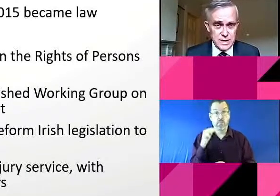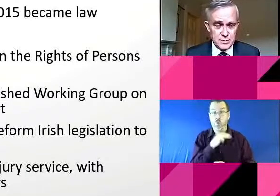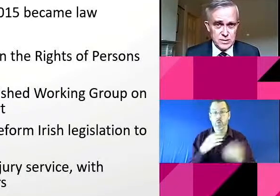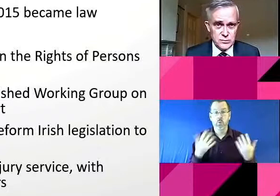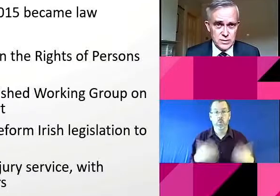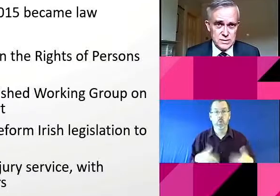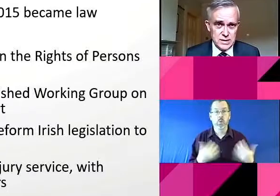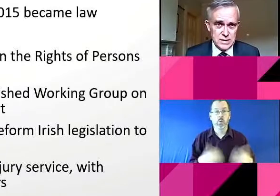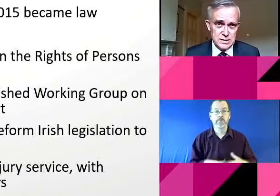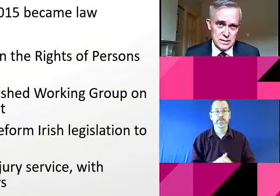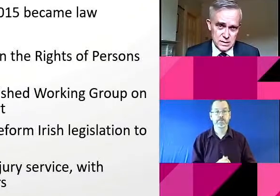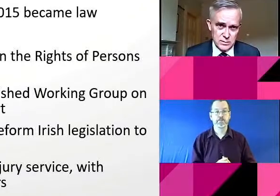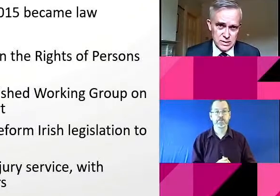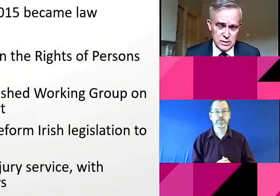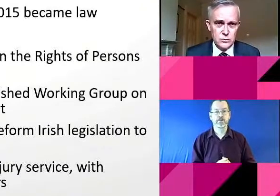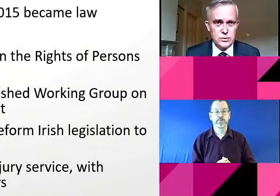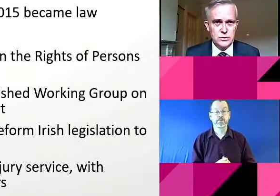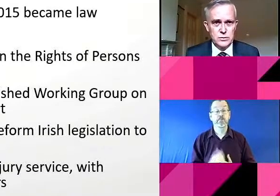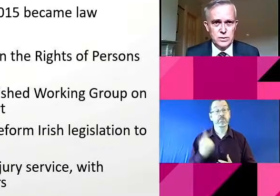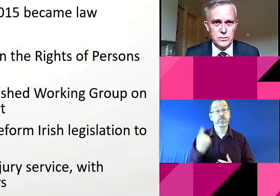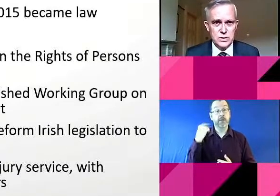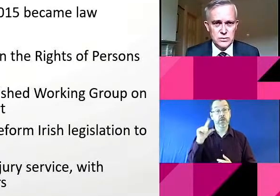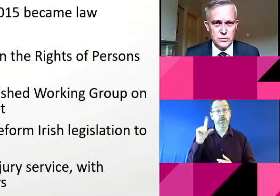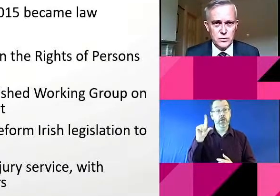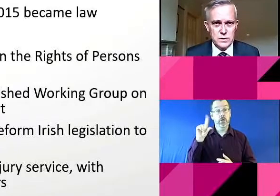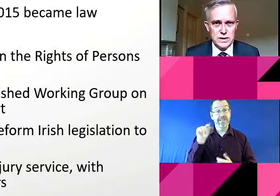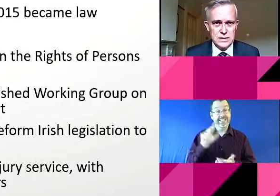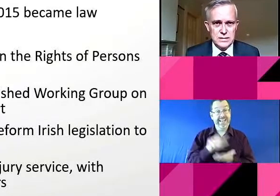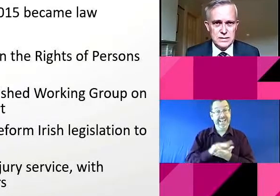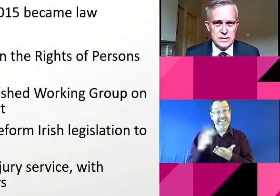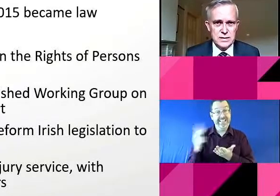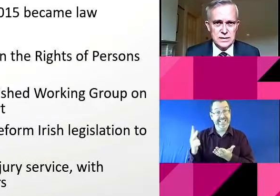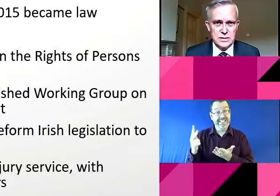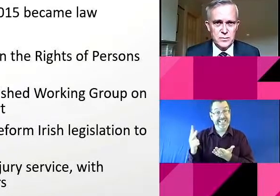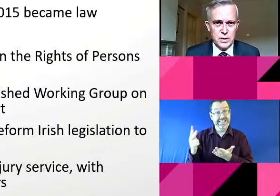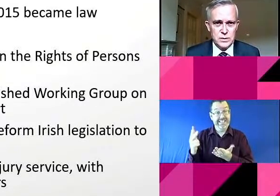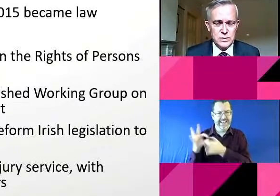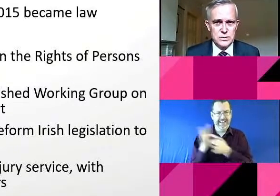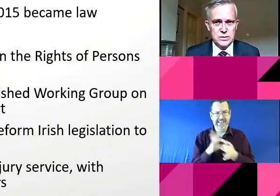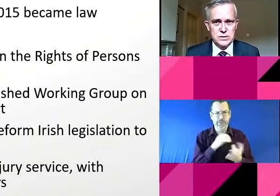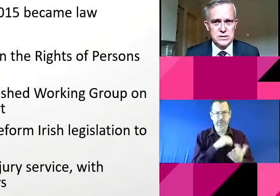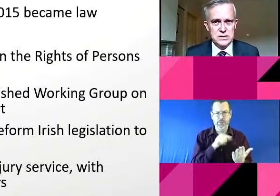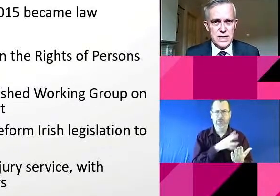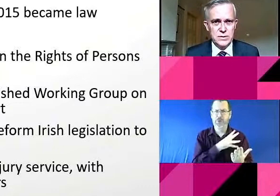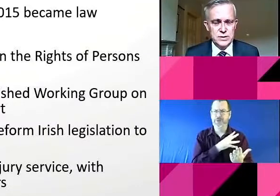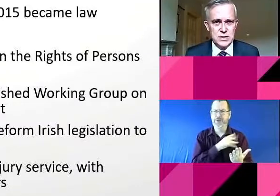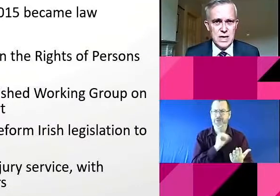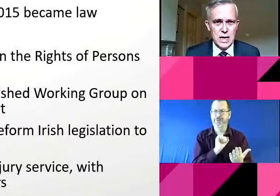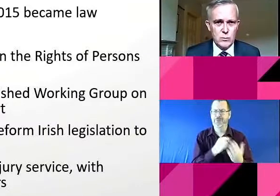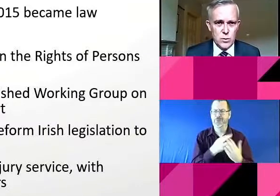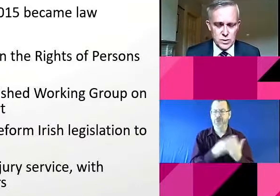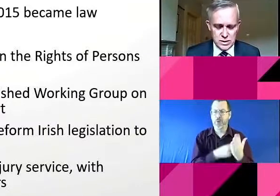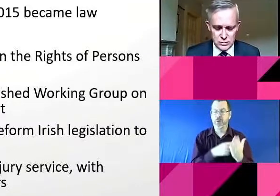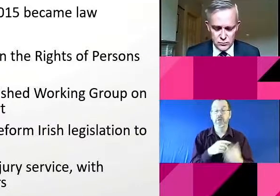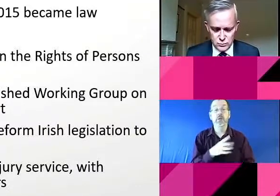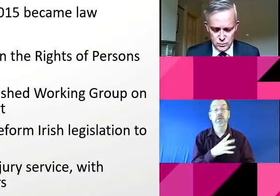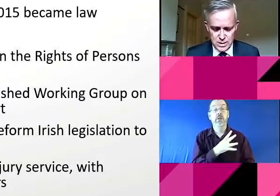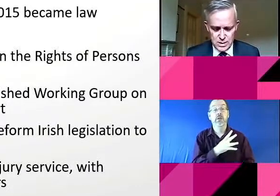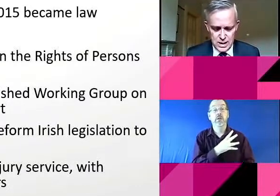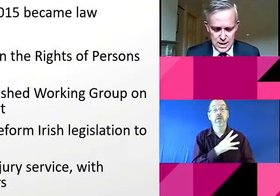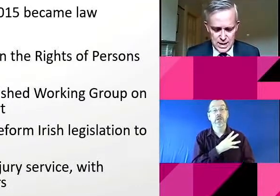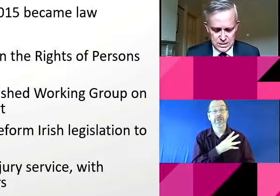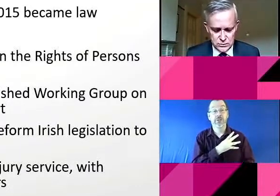Something else that happened in 2018, a little bit closer to the Commission's report, is that the Department of Justice established a working